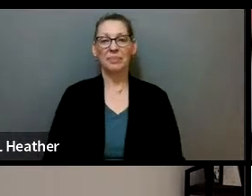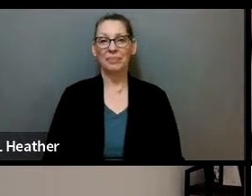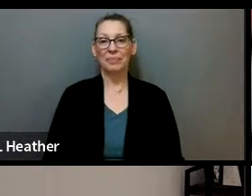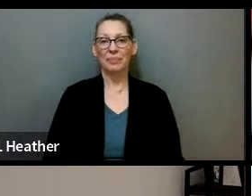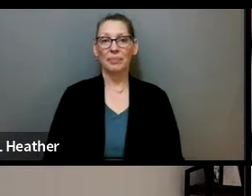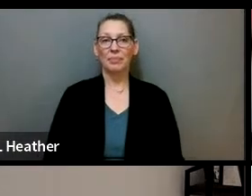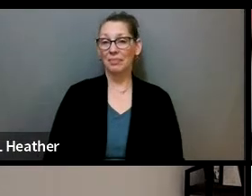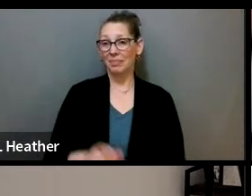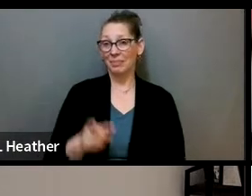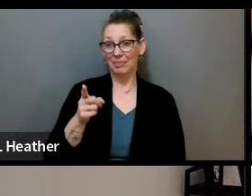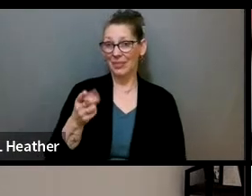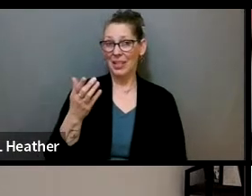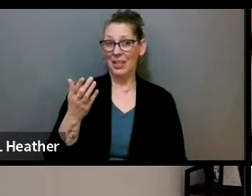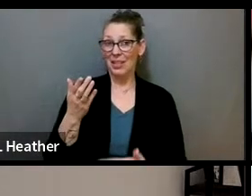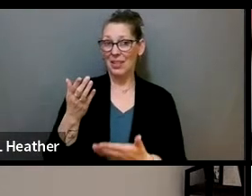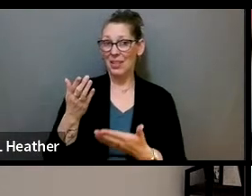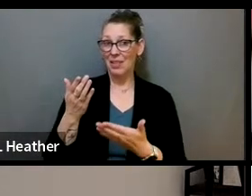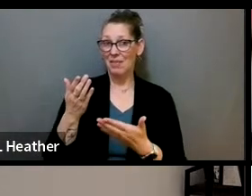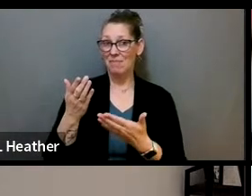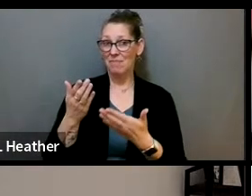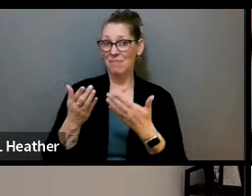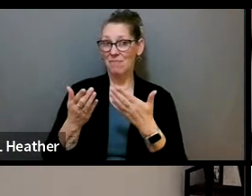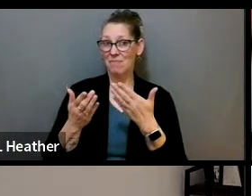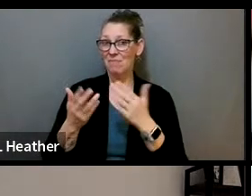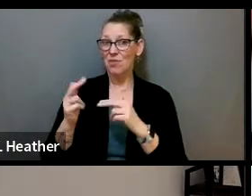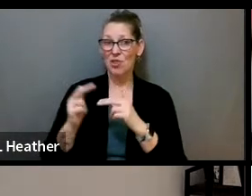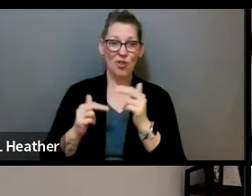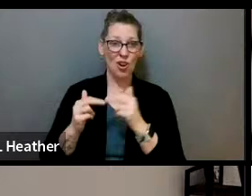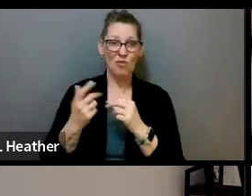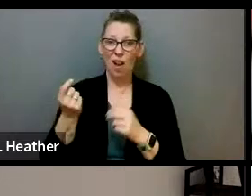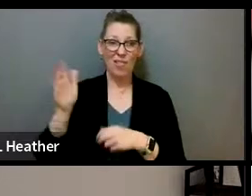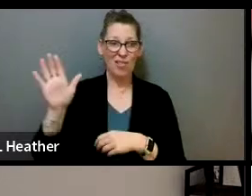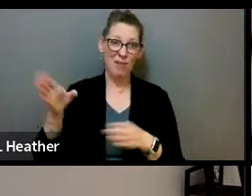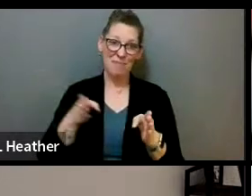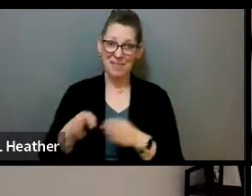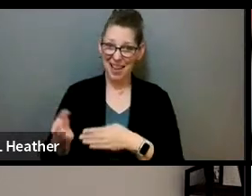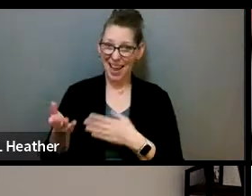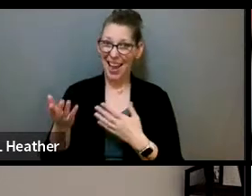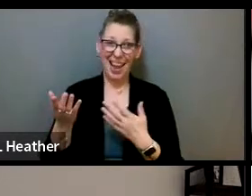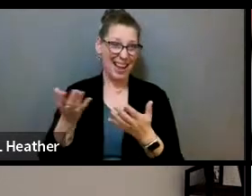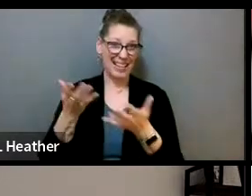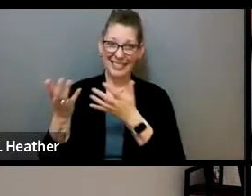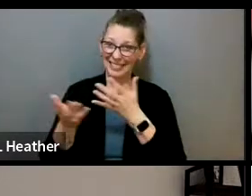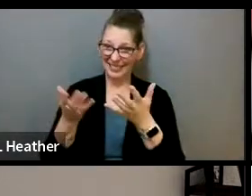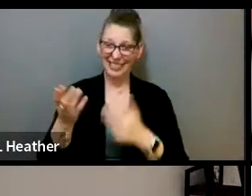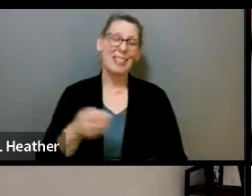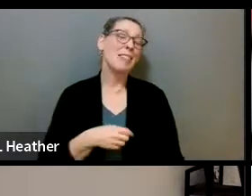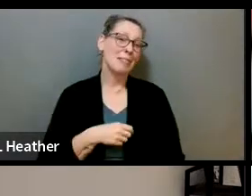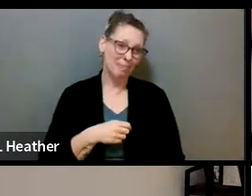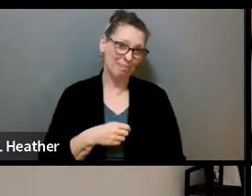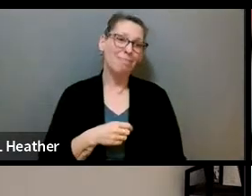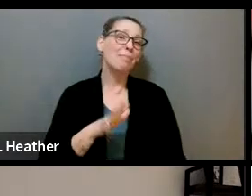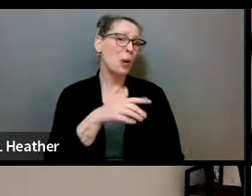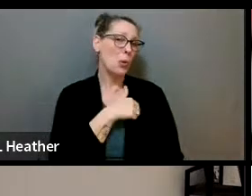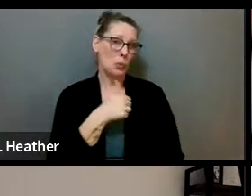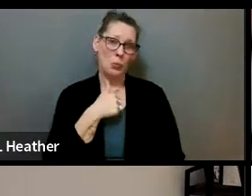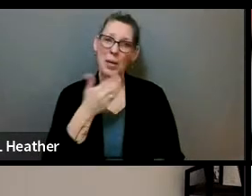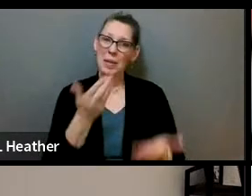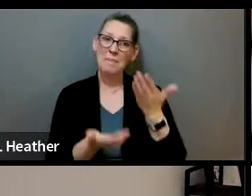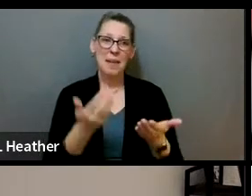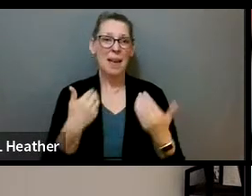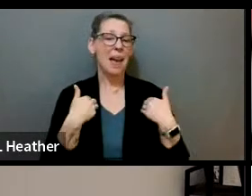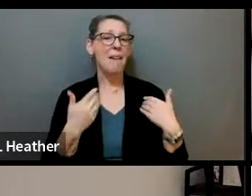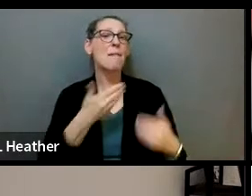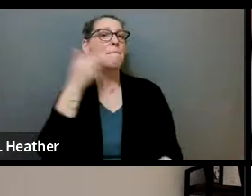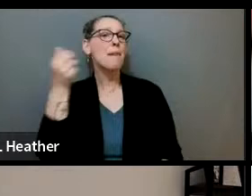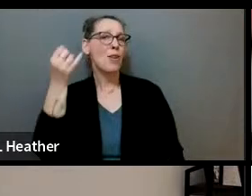And you probably have to determine who the construction are and what plans they might have. The constructors, I should say. We may get better ideas